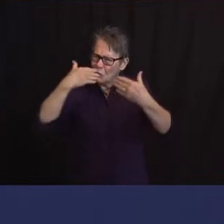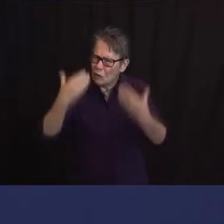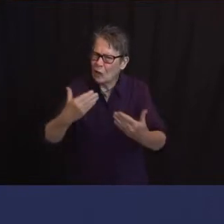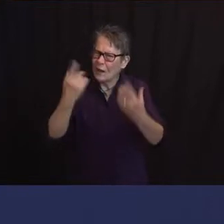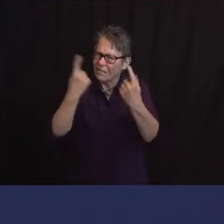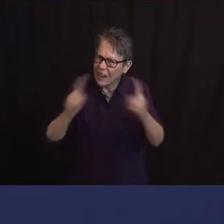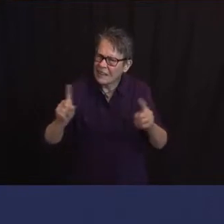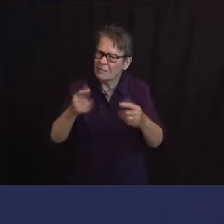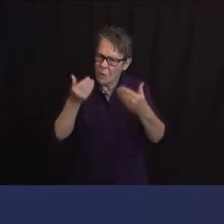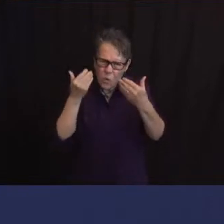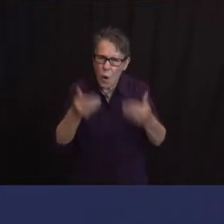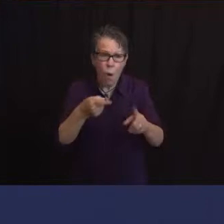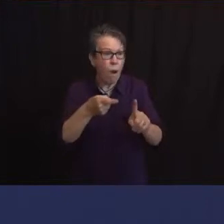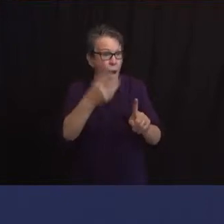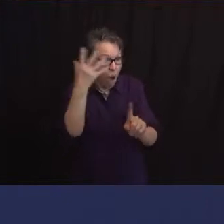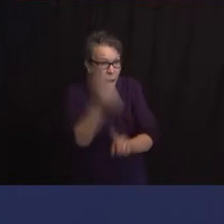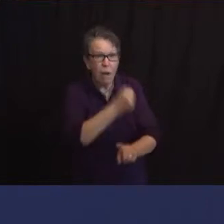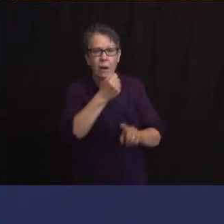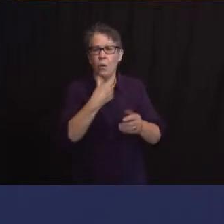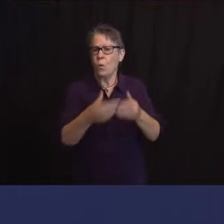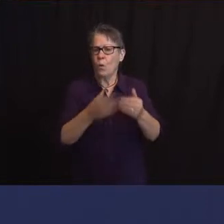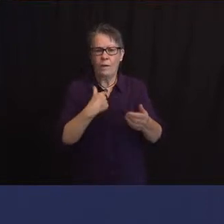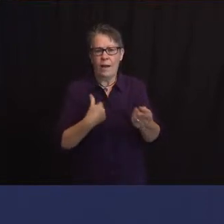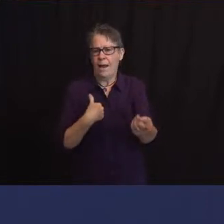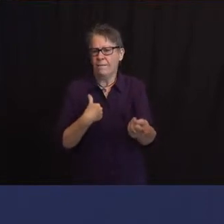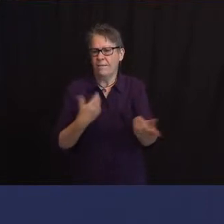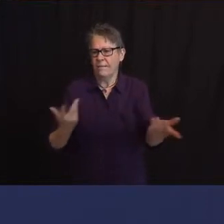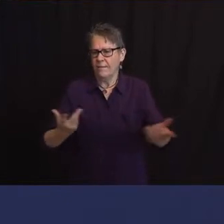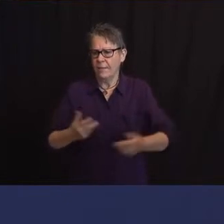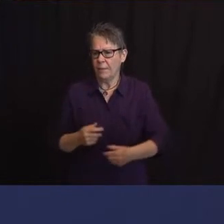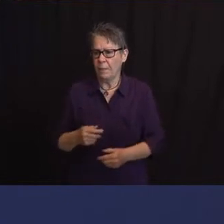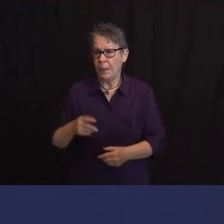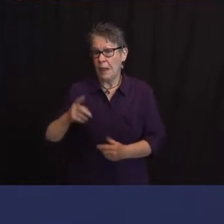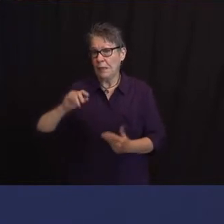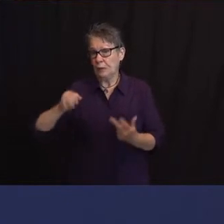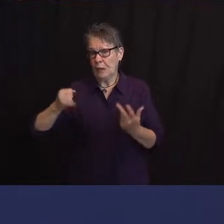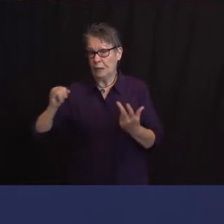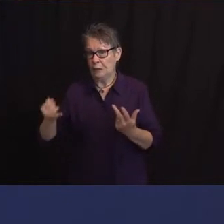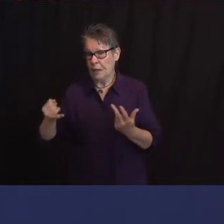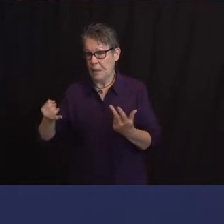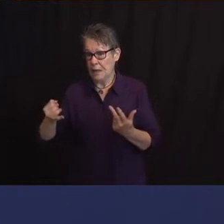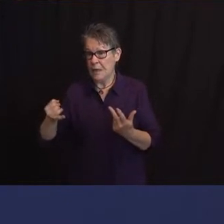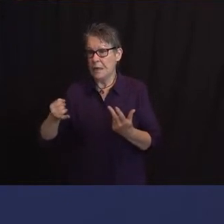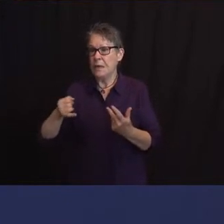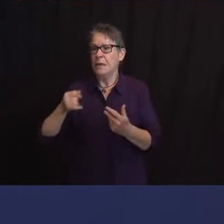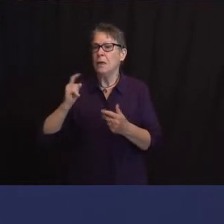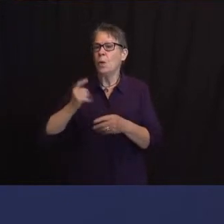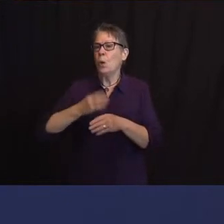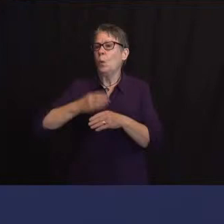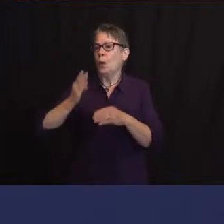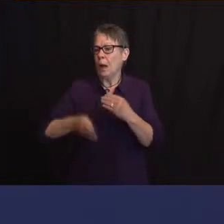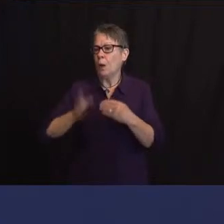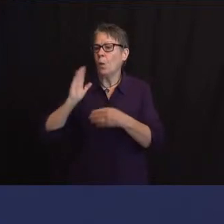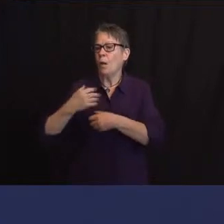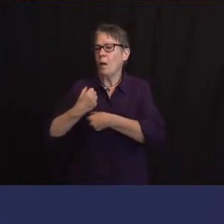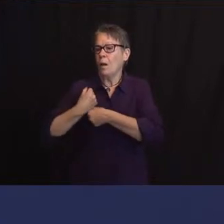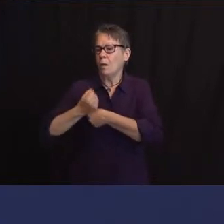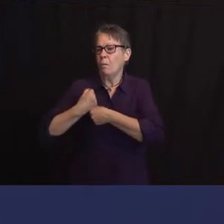the weekend that they would still be able to achieve their 100 million dose production by the end of